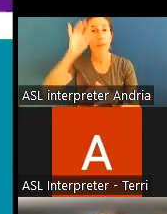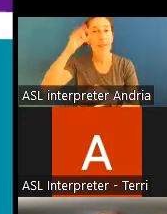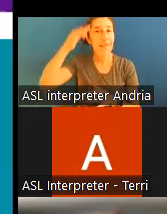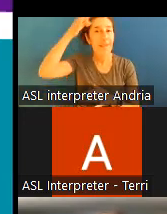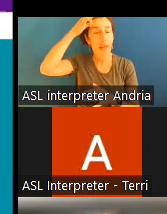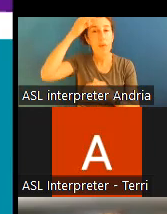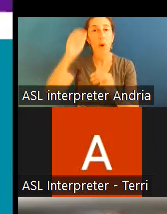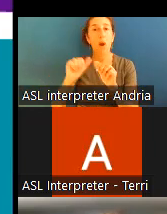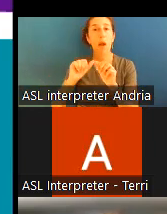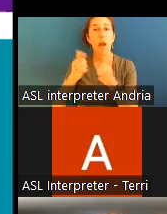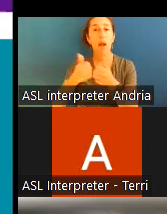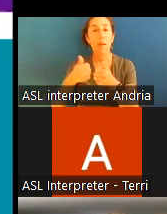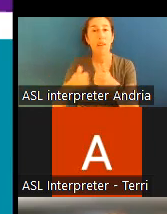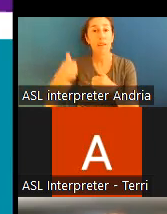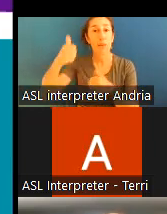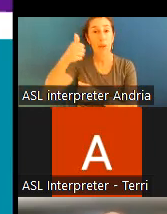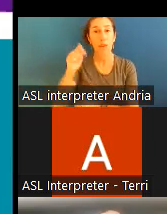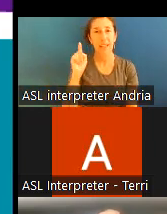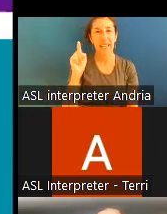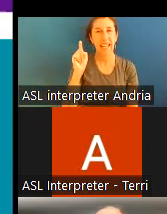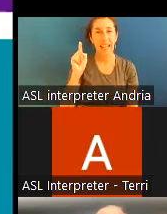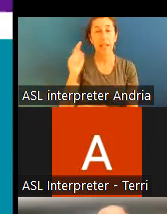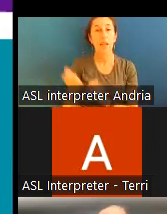can change, and it can change drastically.